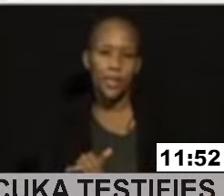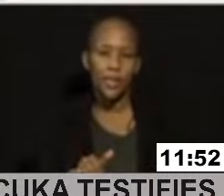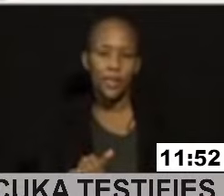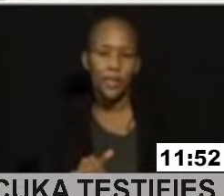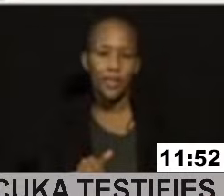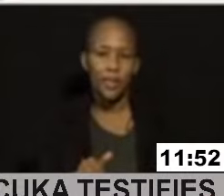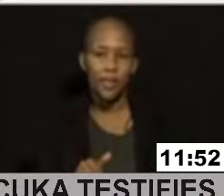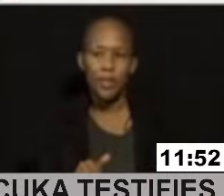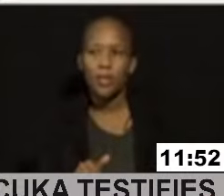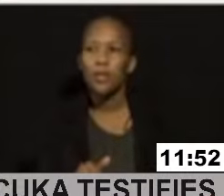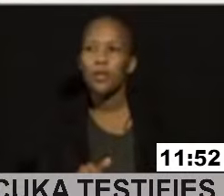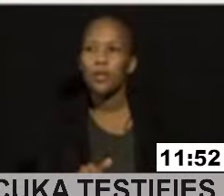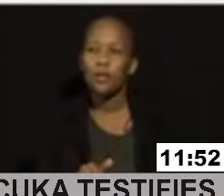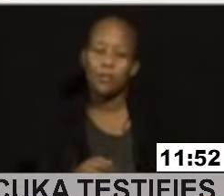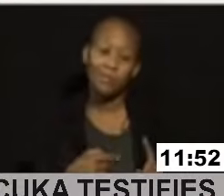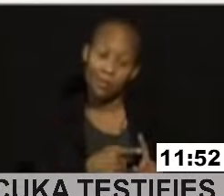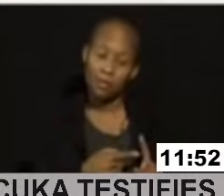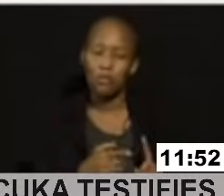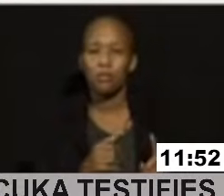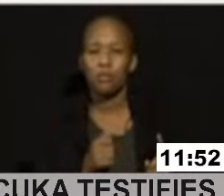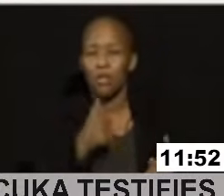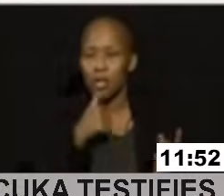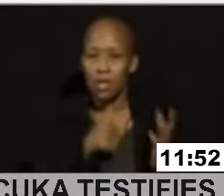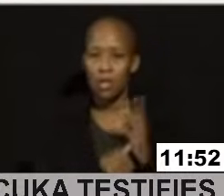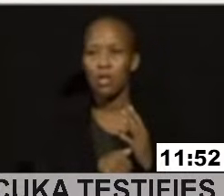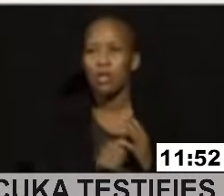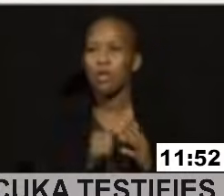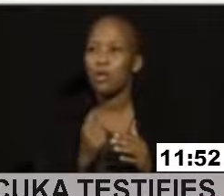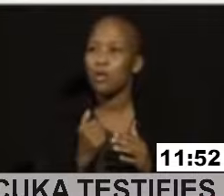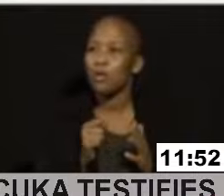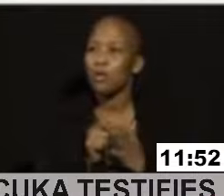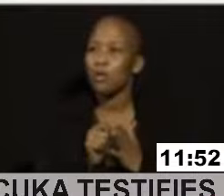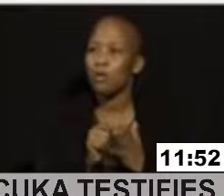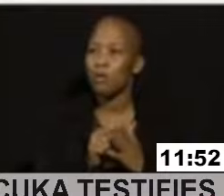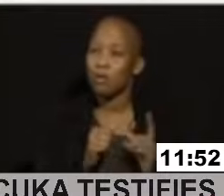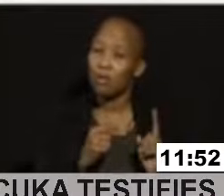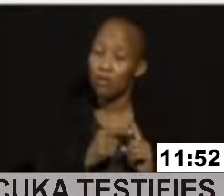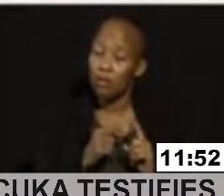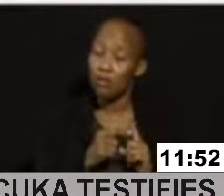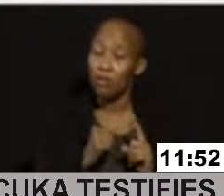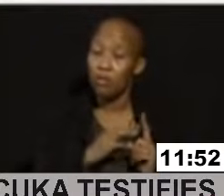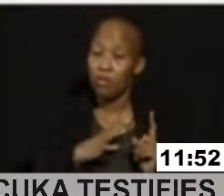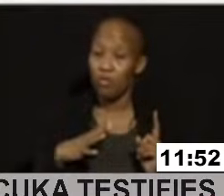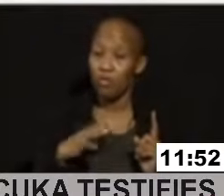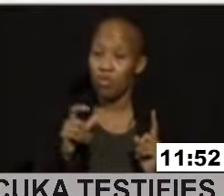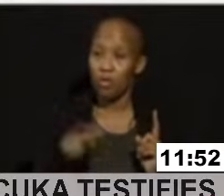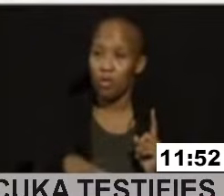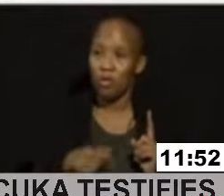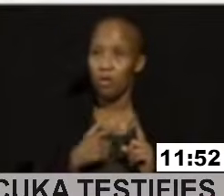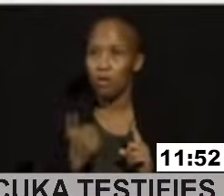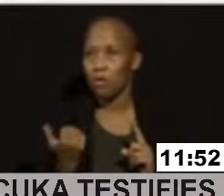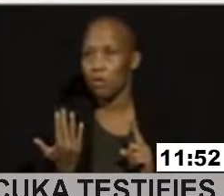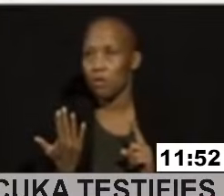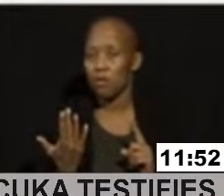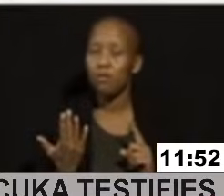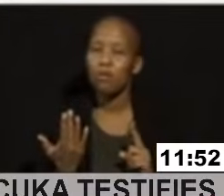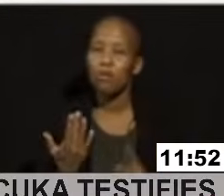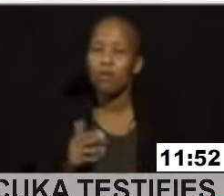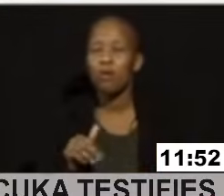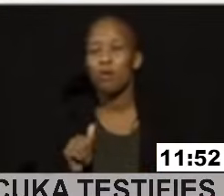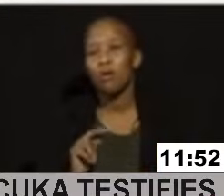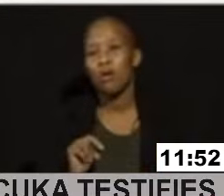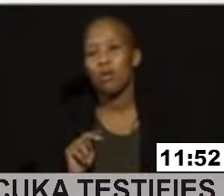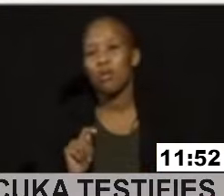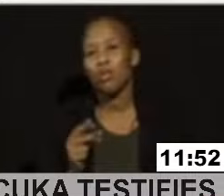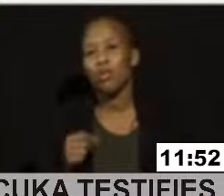There's a letter that was written by Commissioner Diale, who was in charge of detectives, written to Anton Ackerman,